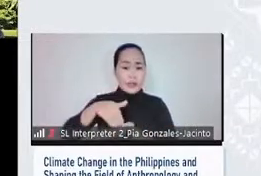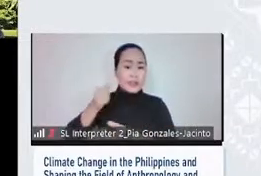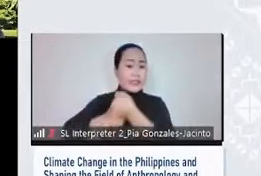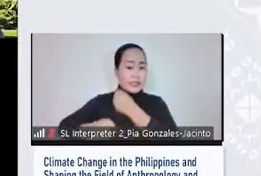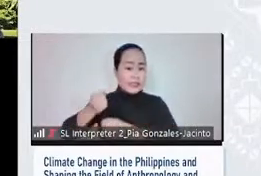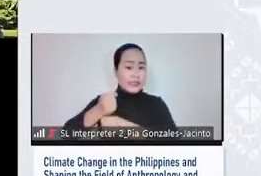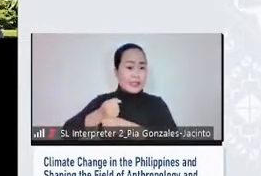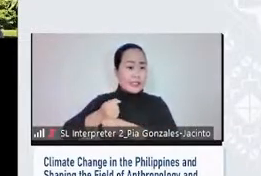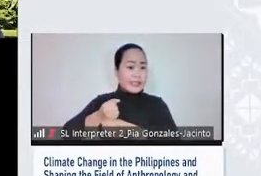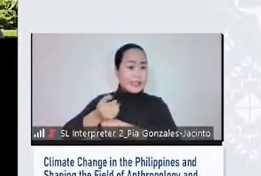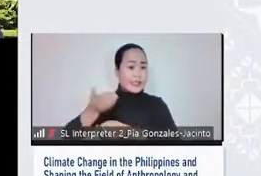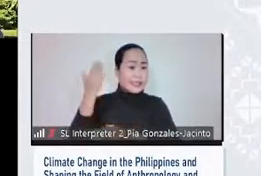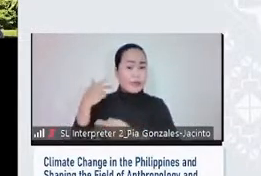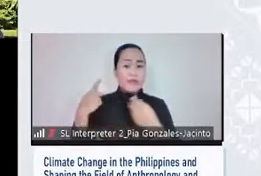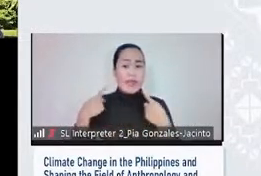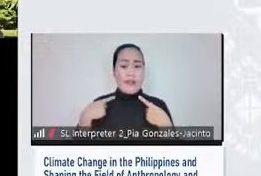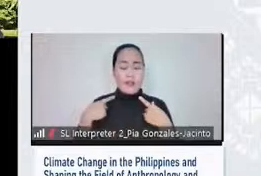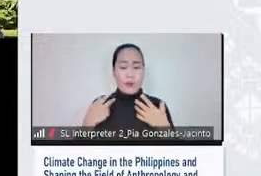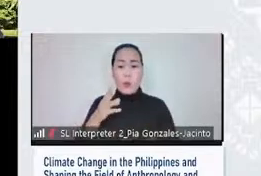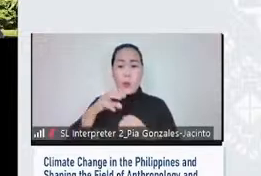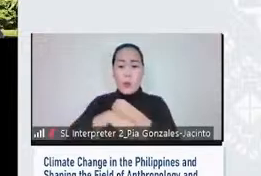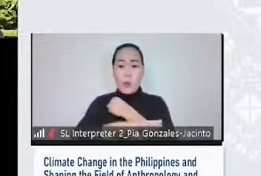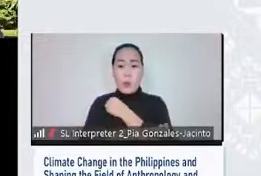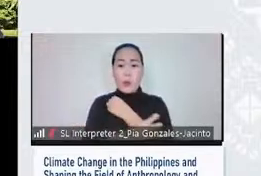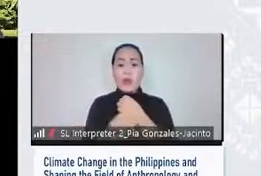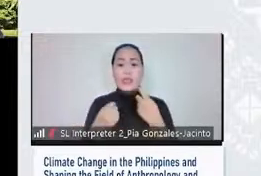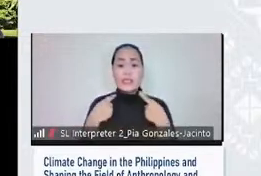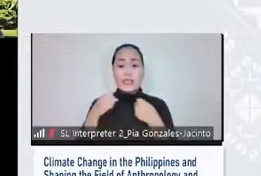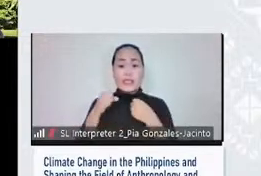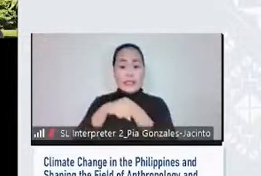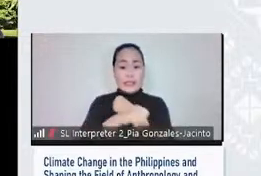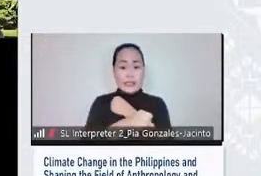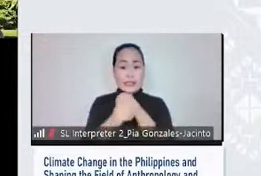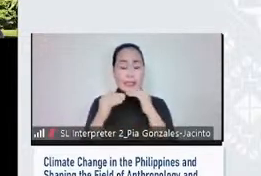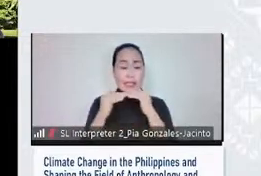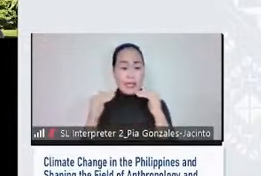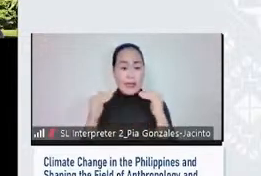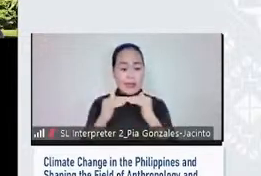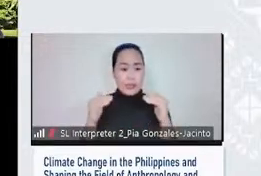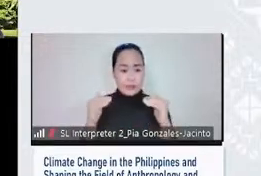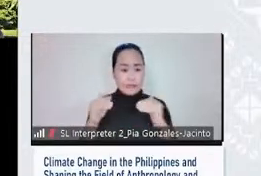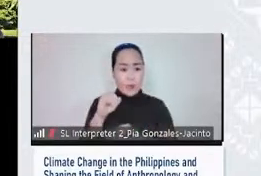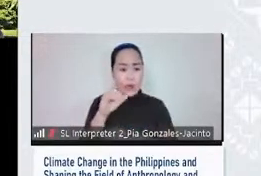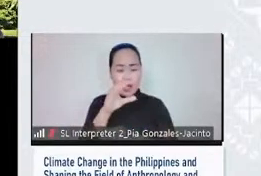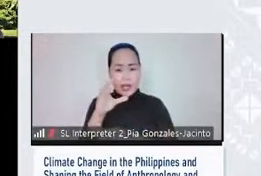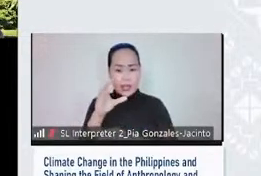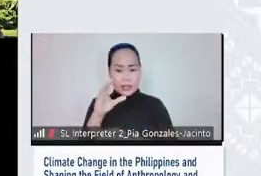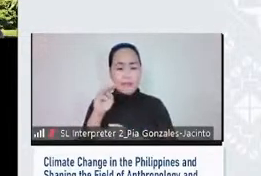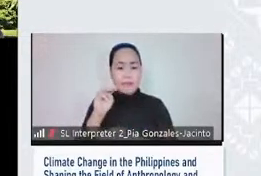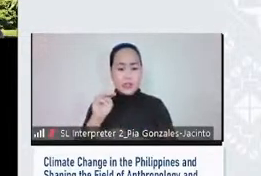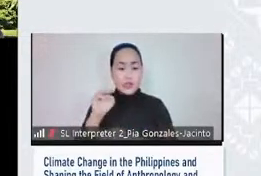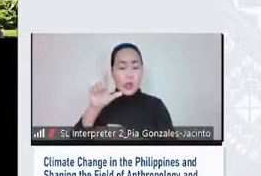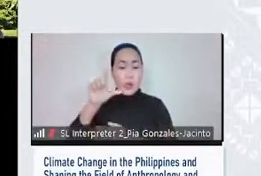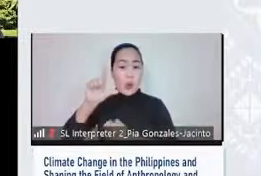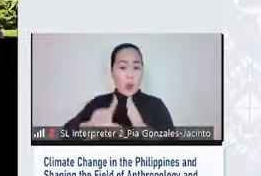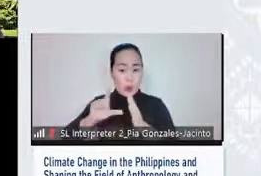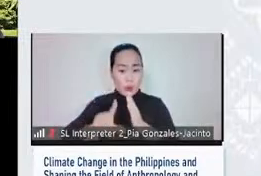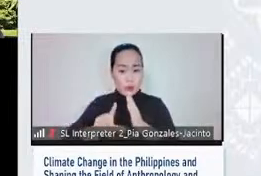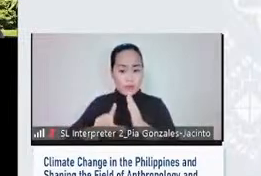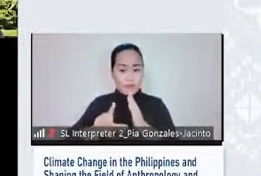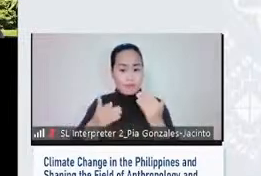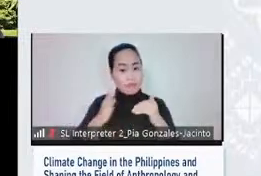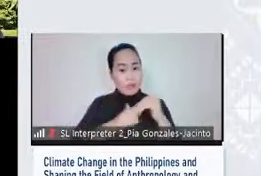but 720,000 years ago, it was at least 100 meters lower than today. Look at this graph from a recent